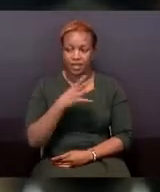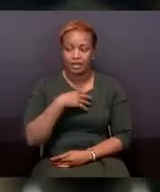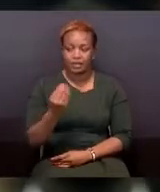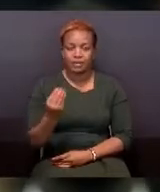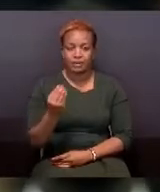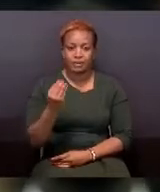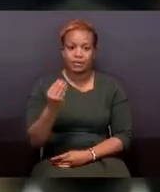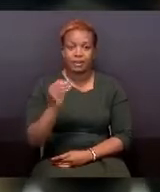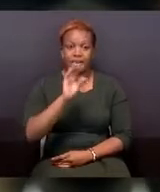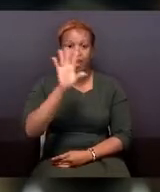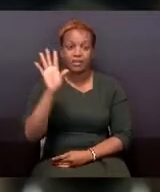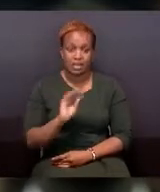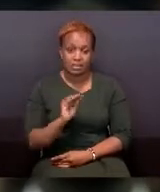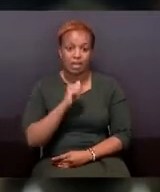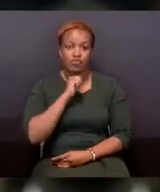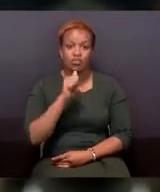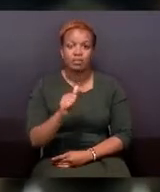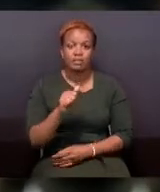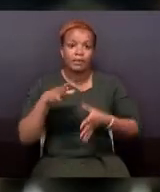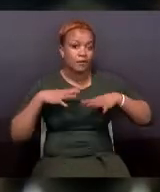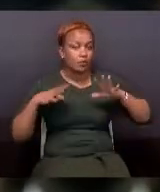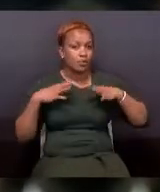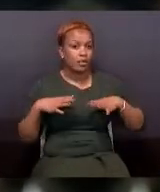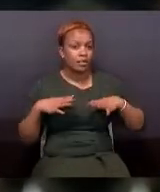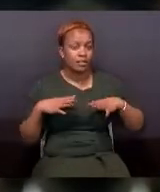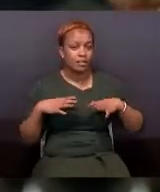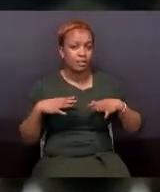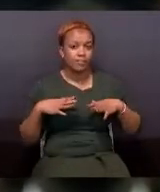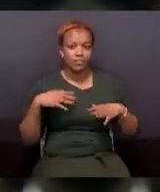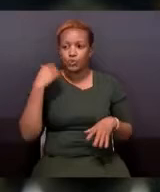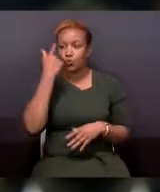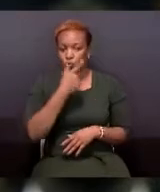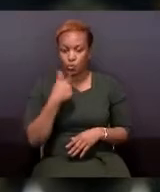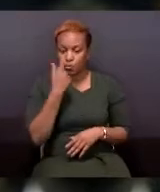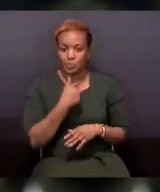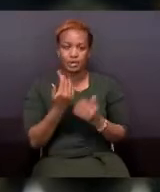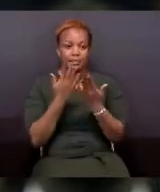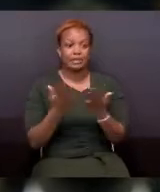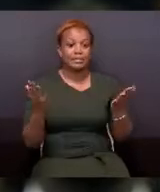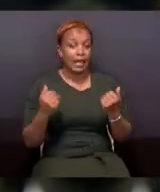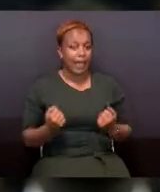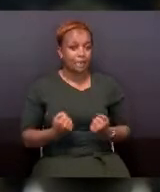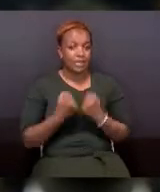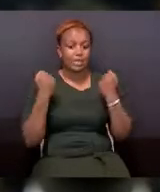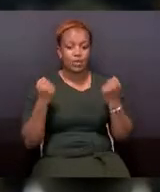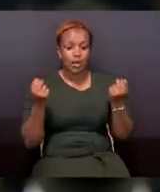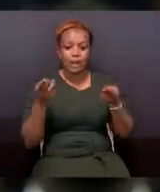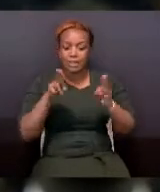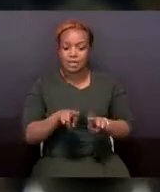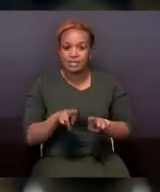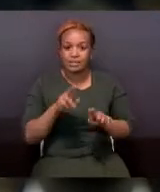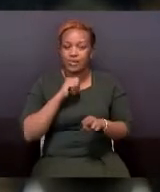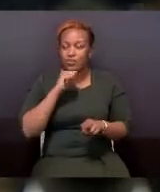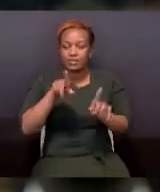Africans are no longer a people to whom things happen. We are no longer